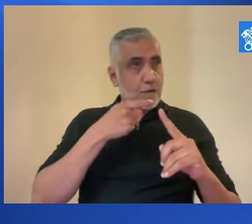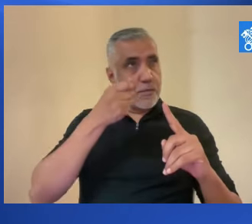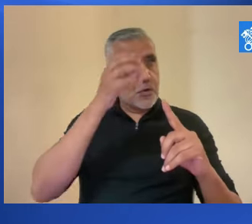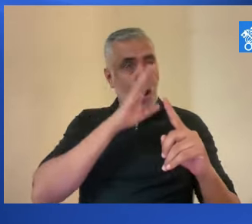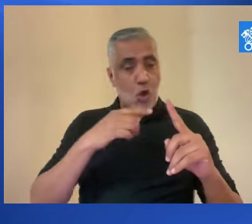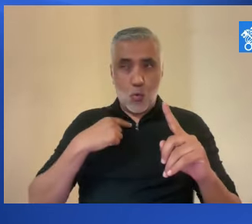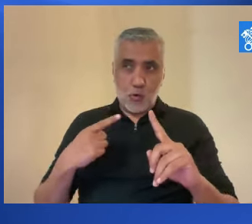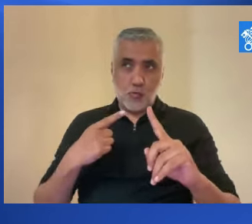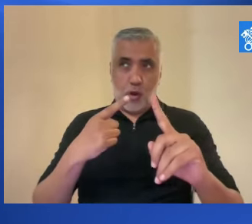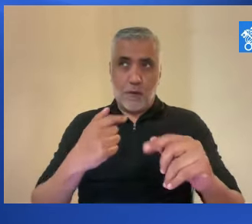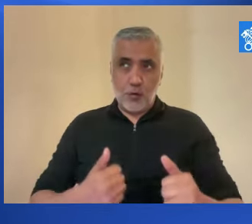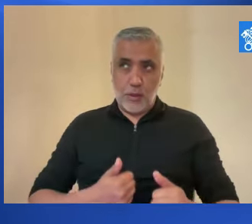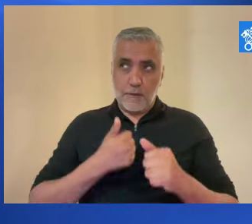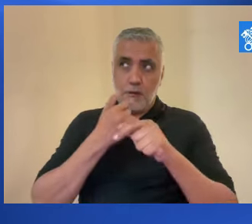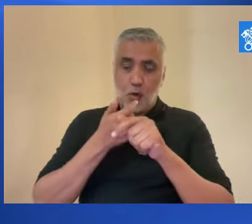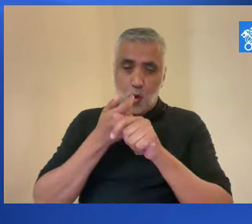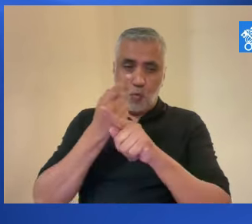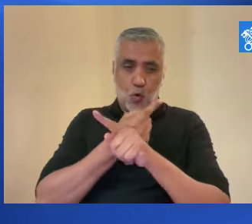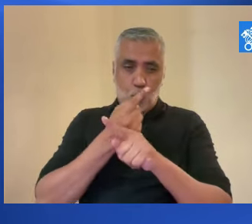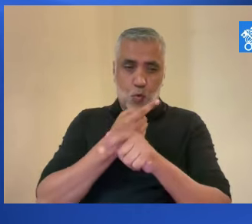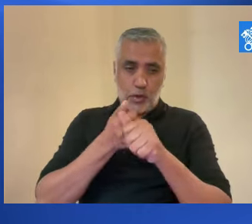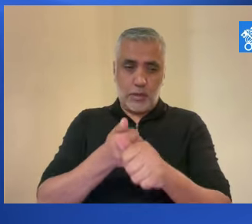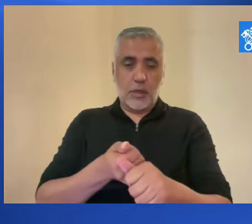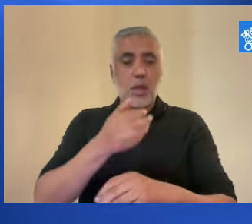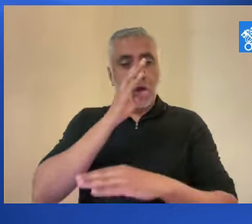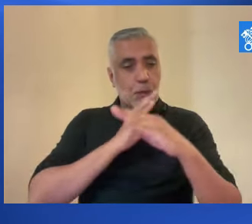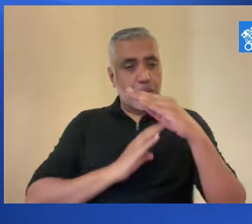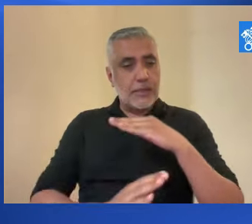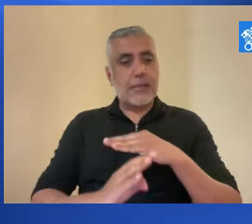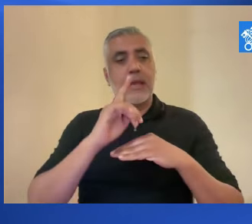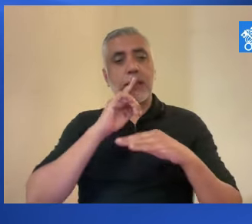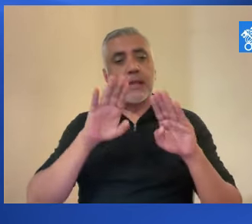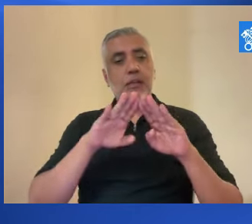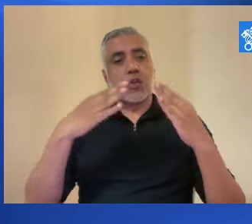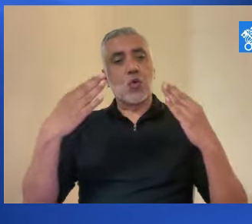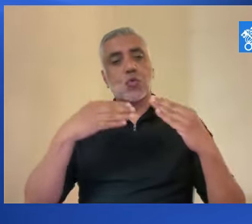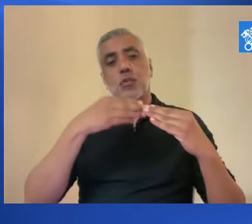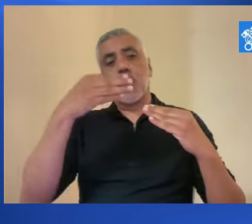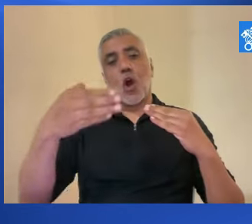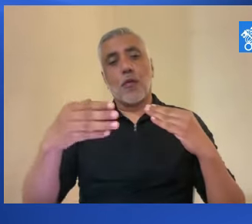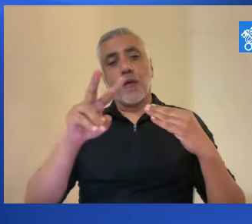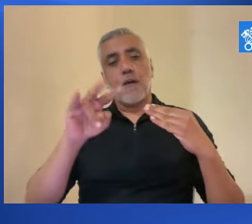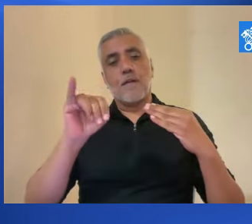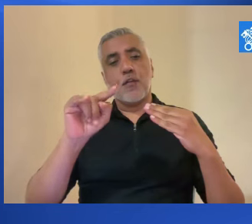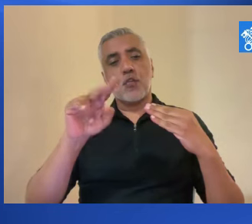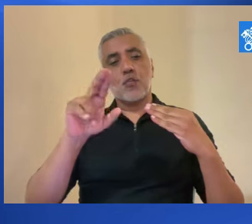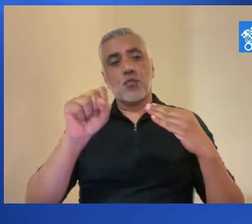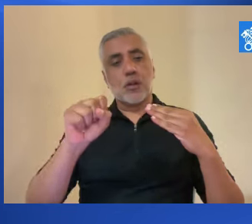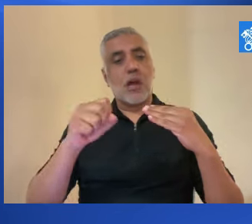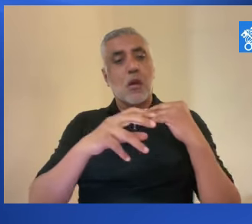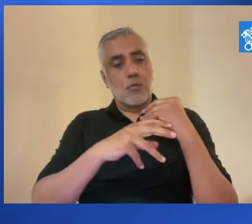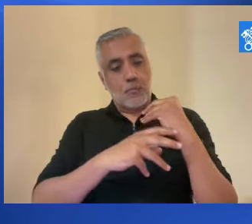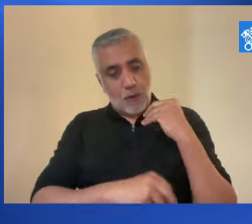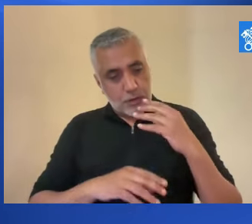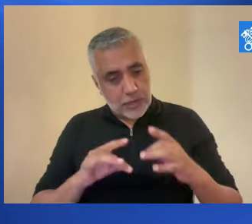Humility is, in fact, the door to the other virtues and, with poverty of spirit, the first of the Beatitudes.